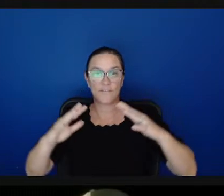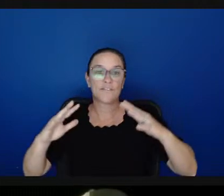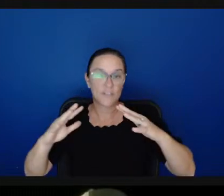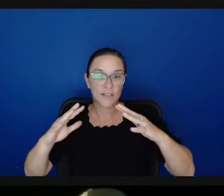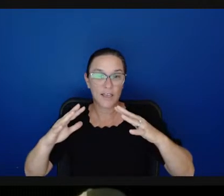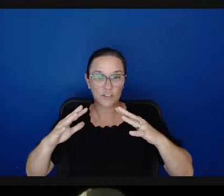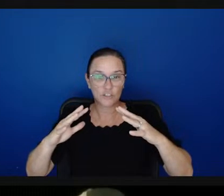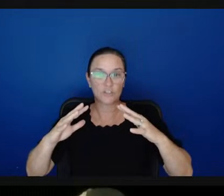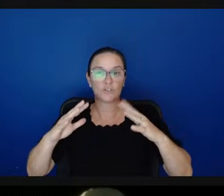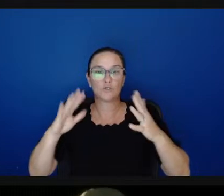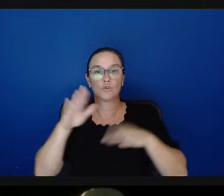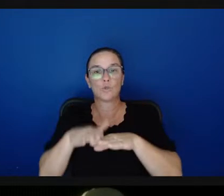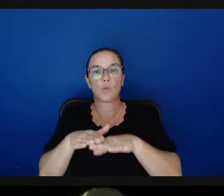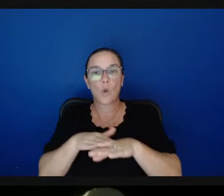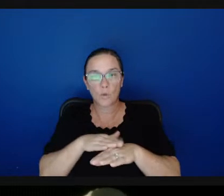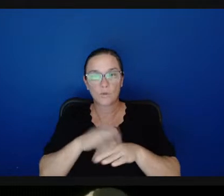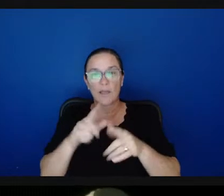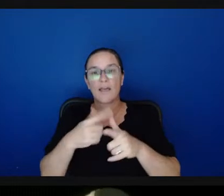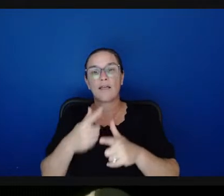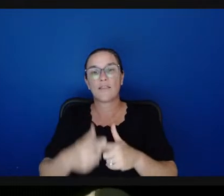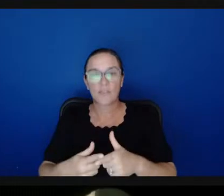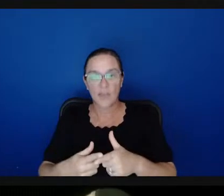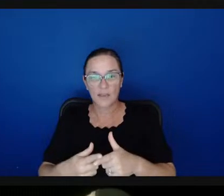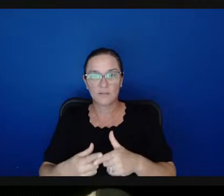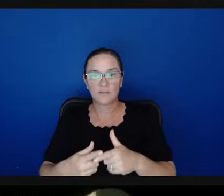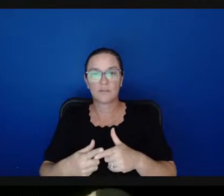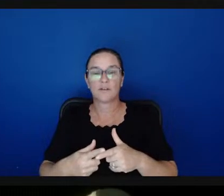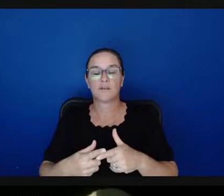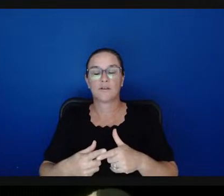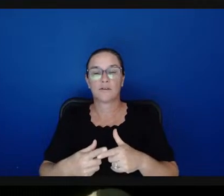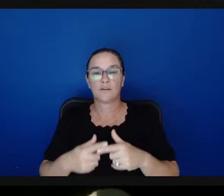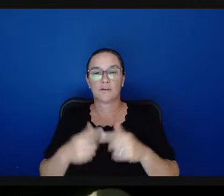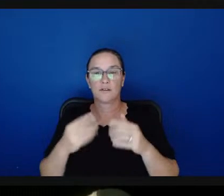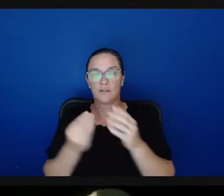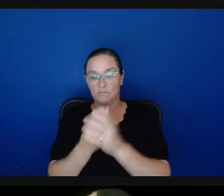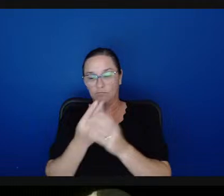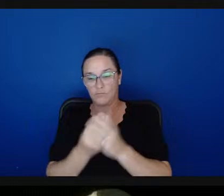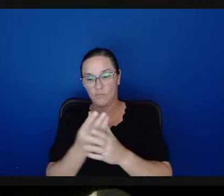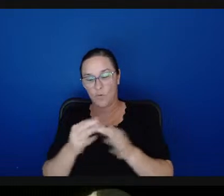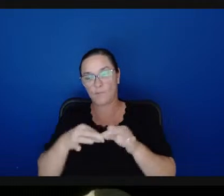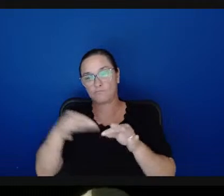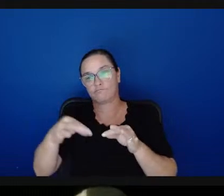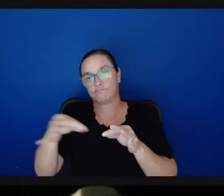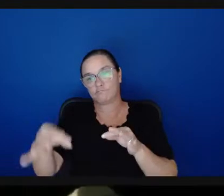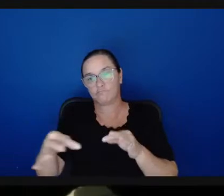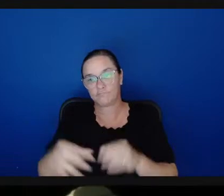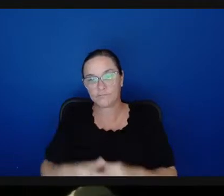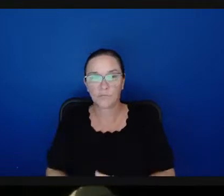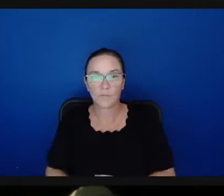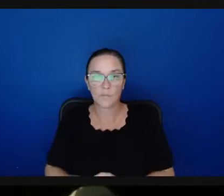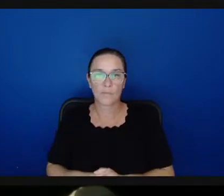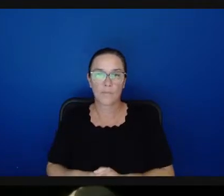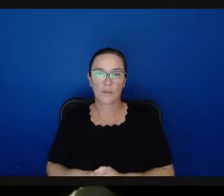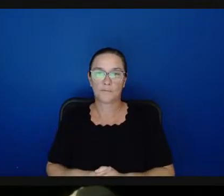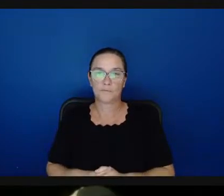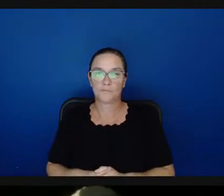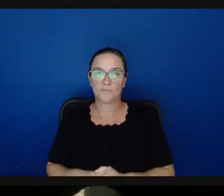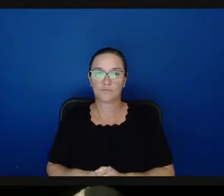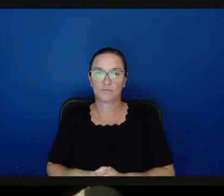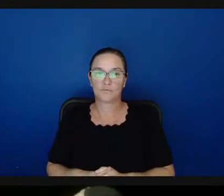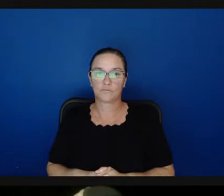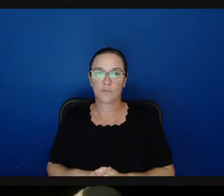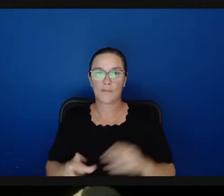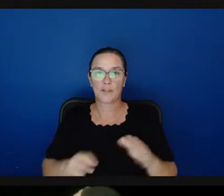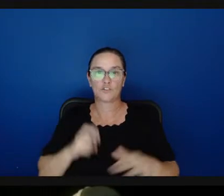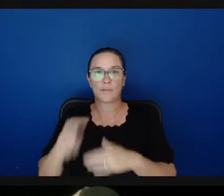time for resumption of activity would be longer. Right? So they actually called that there. I'm going to kind of just jump ahead